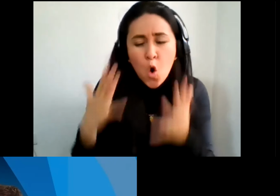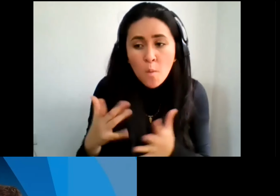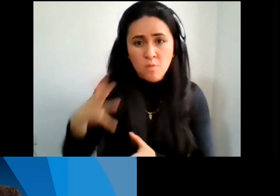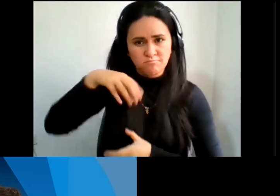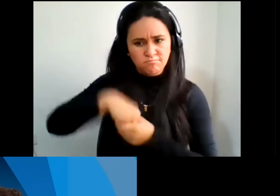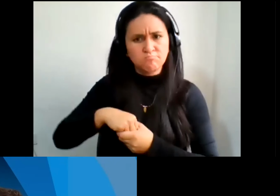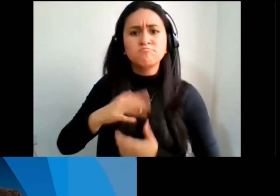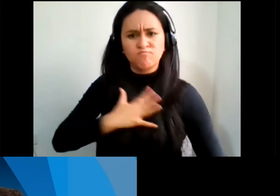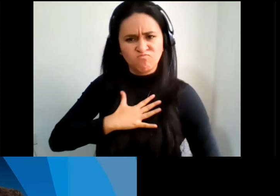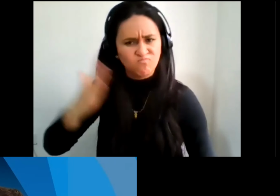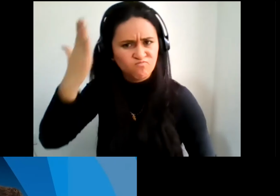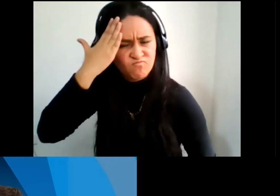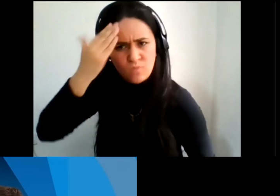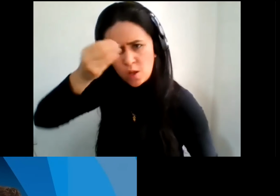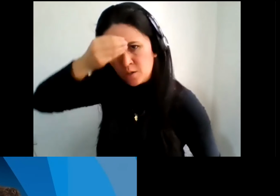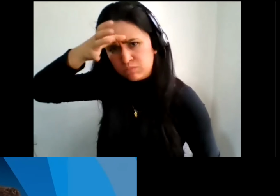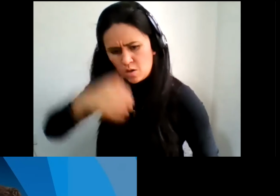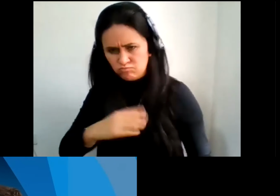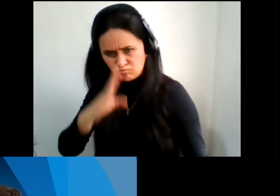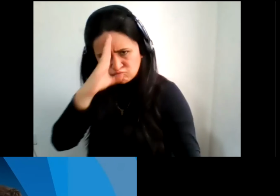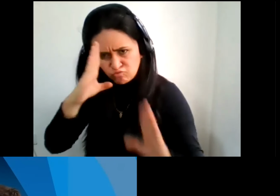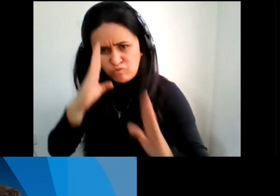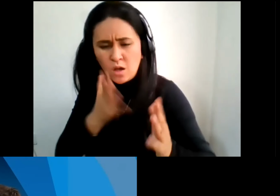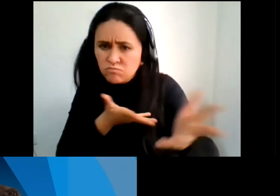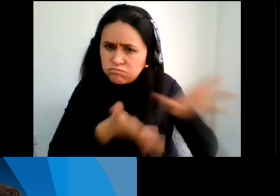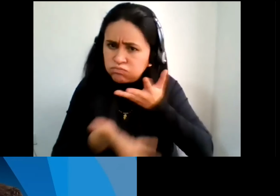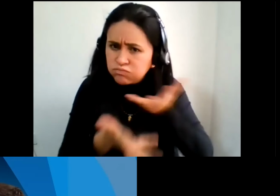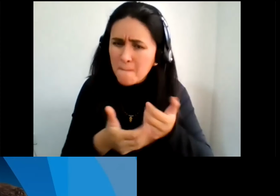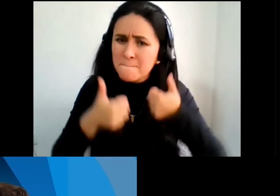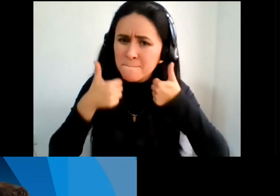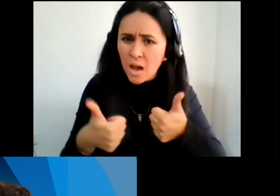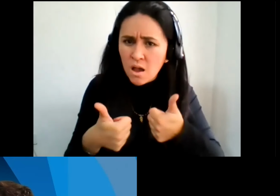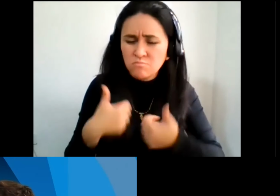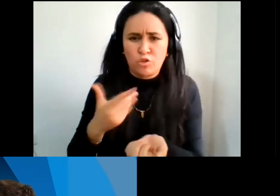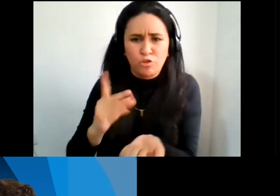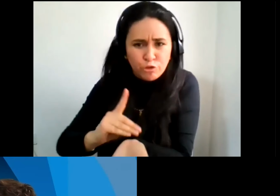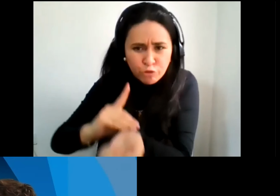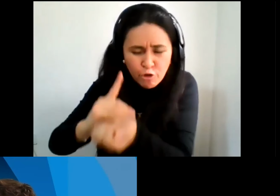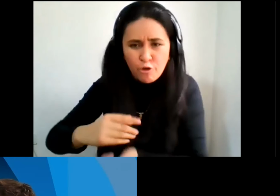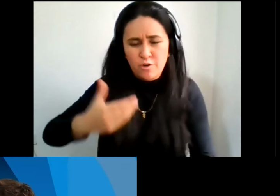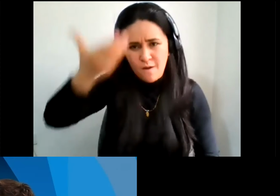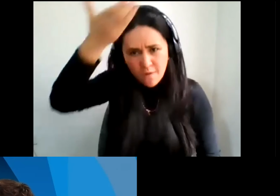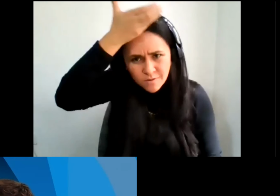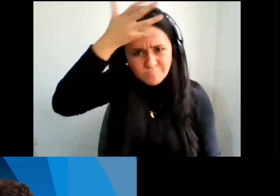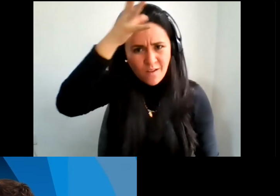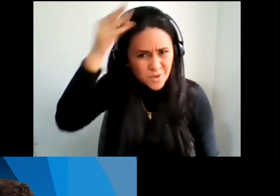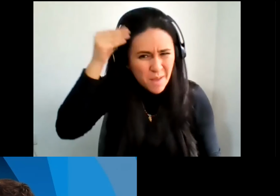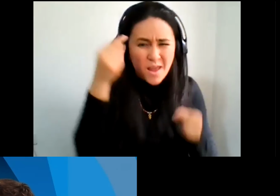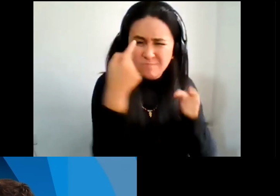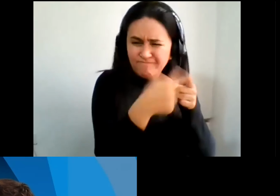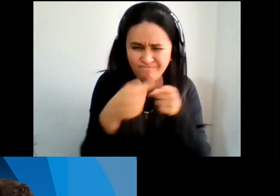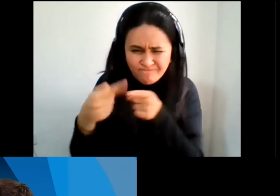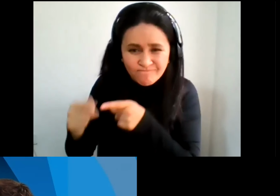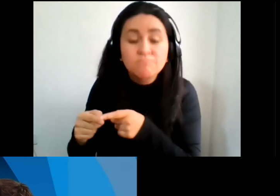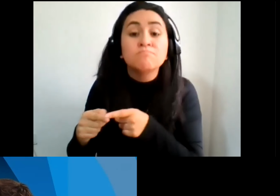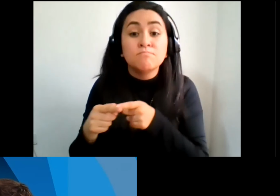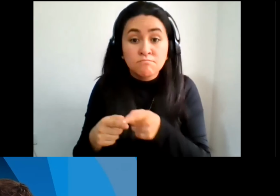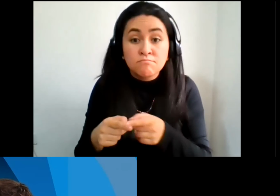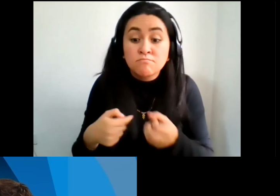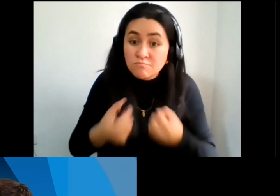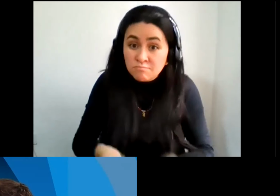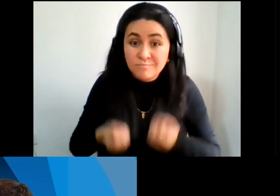of competencies which are necessary to make these essential functions effective,